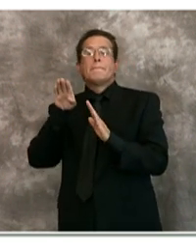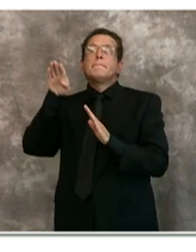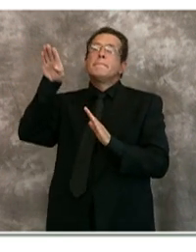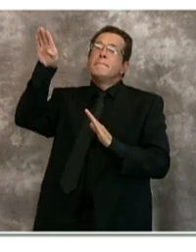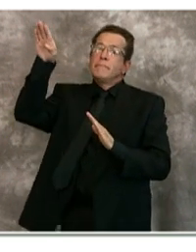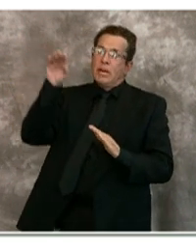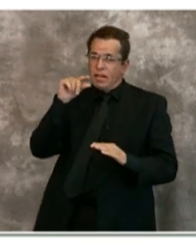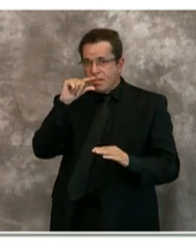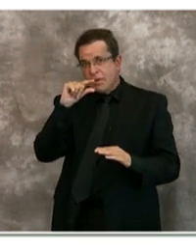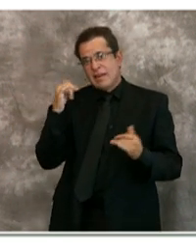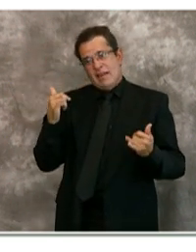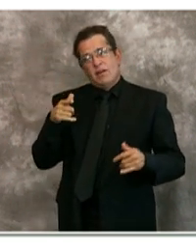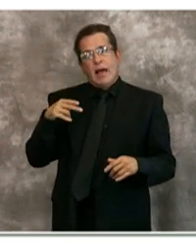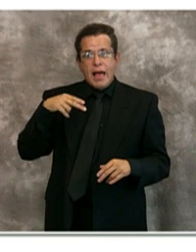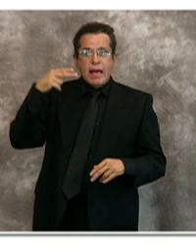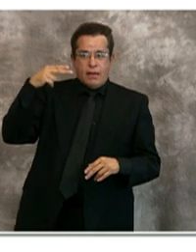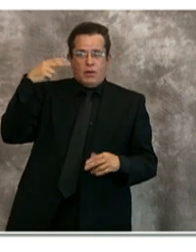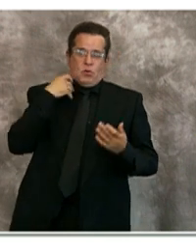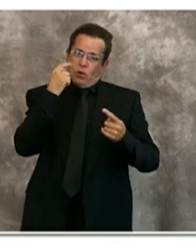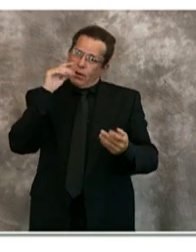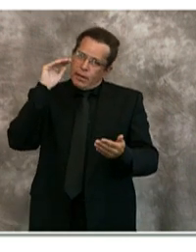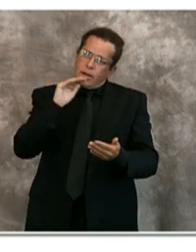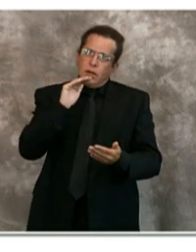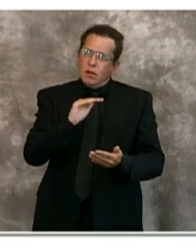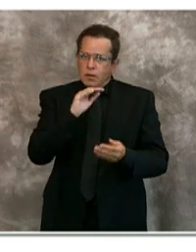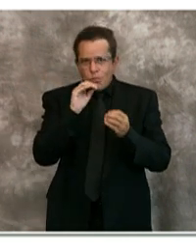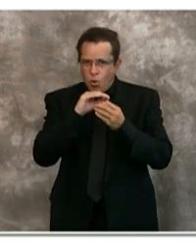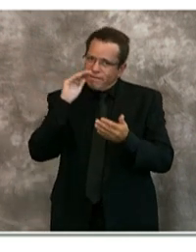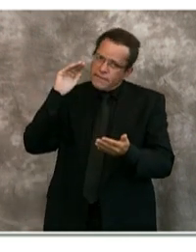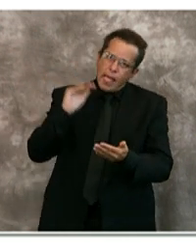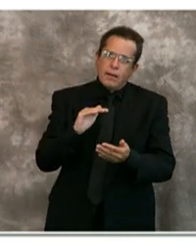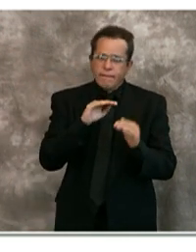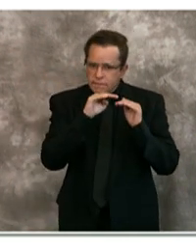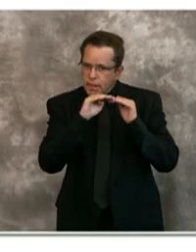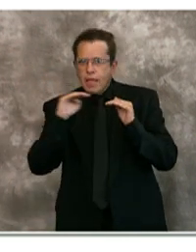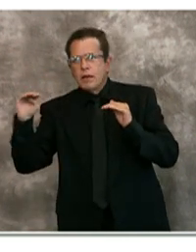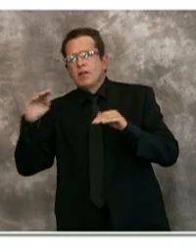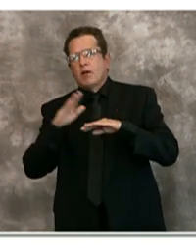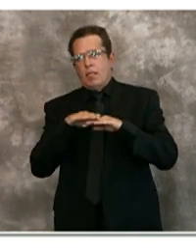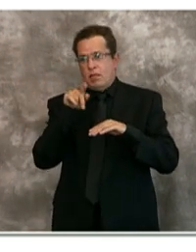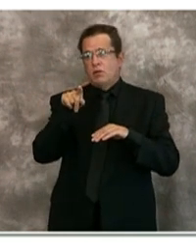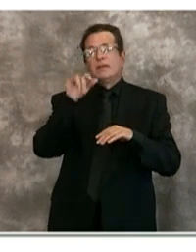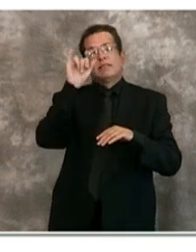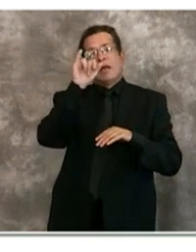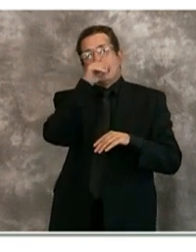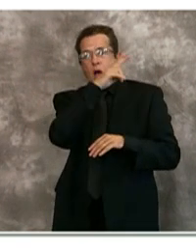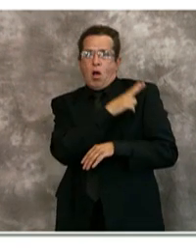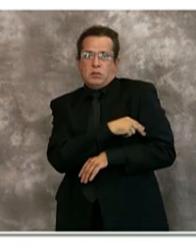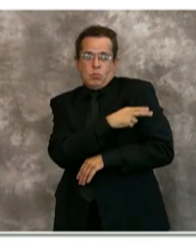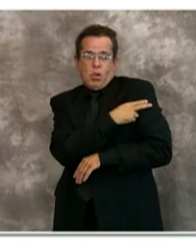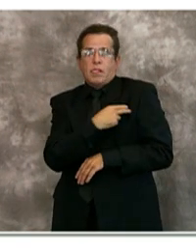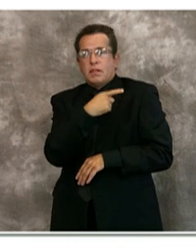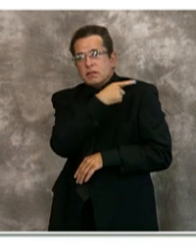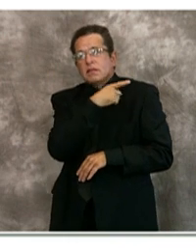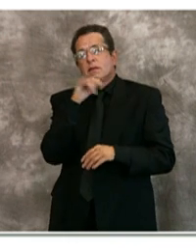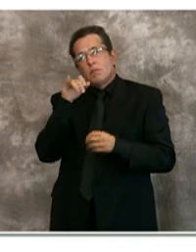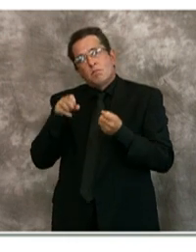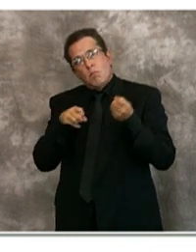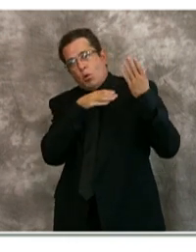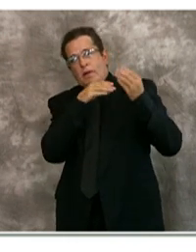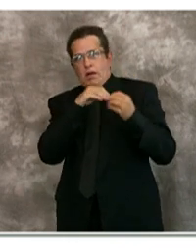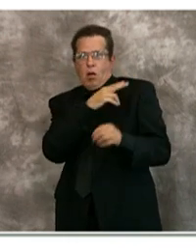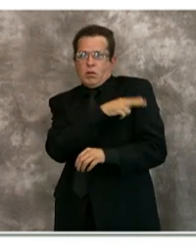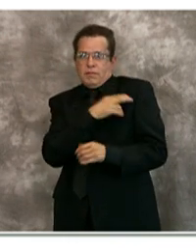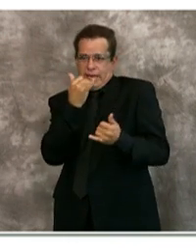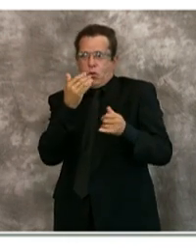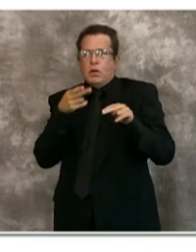like to get that back in a little bit more flat direction. Hospitalizations have a modest increase today. You see an